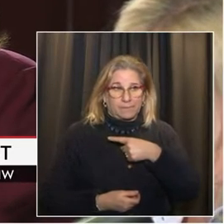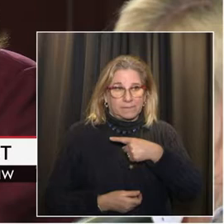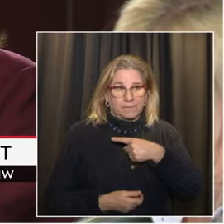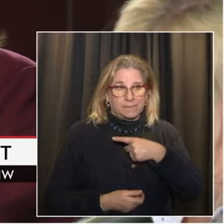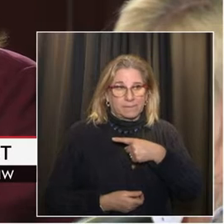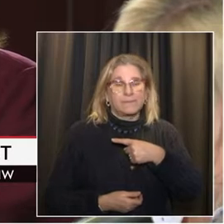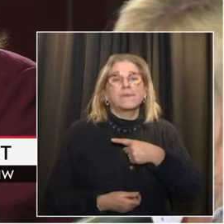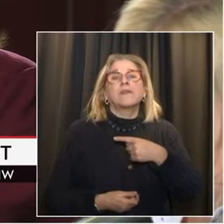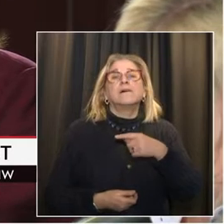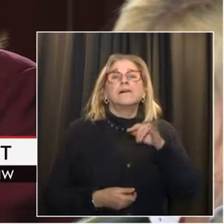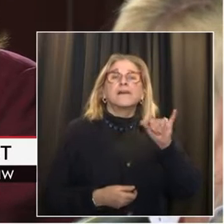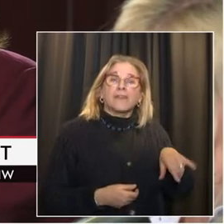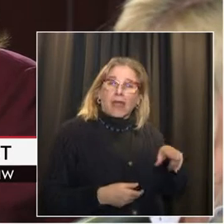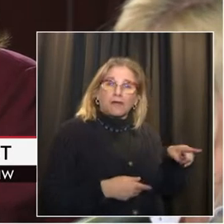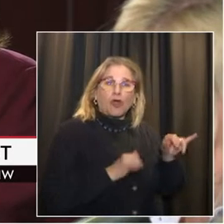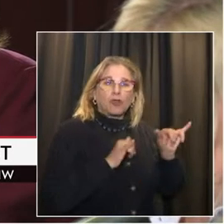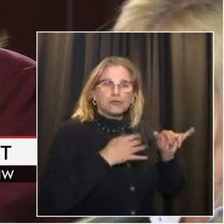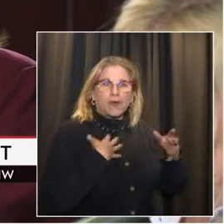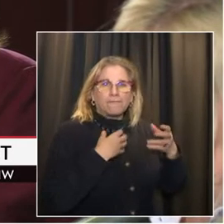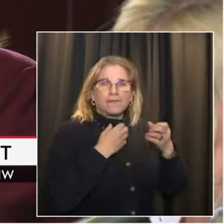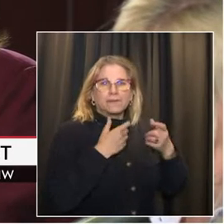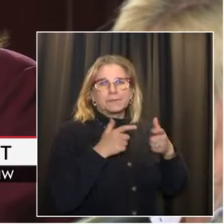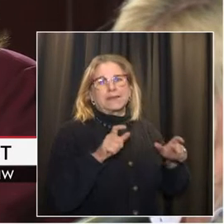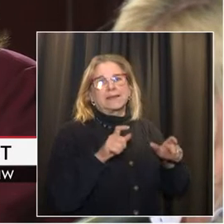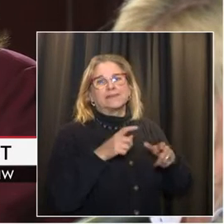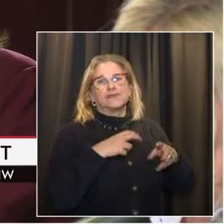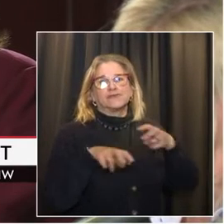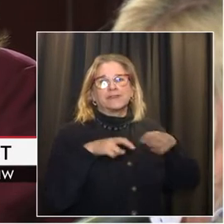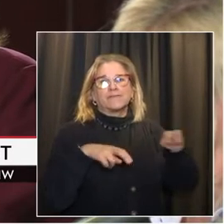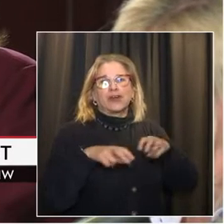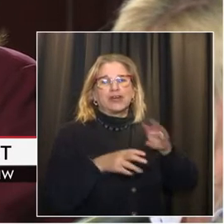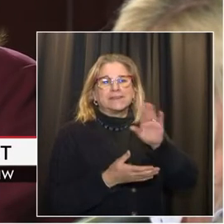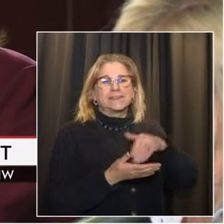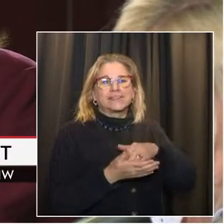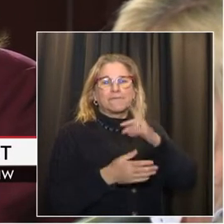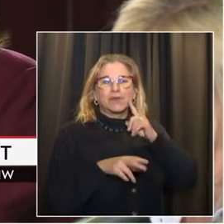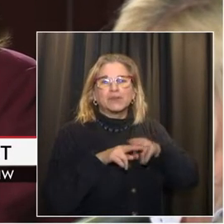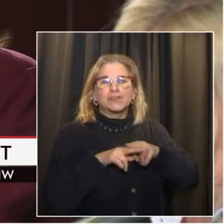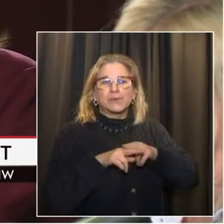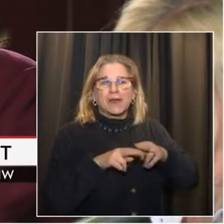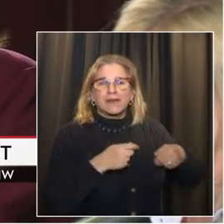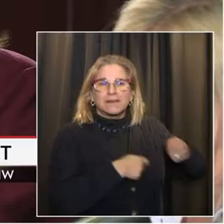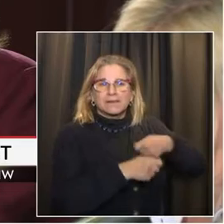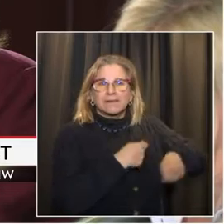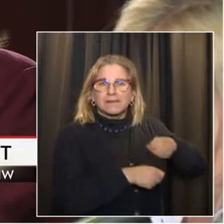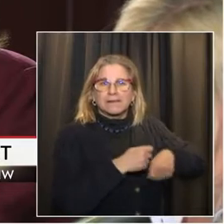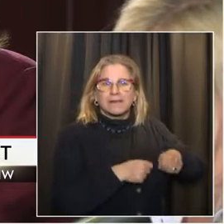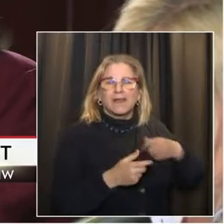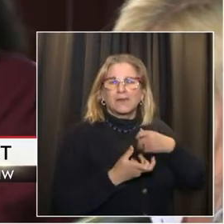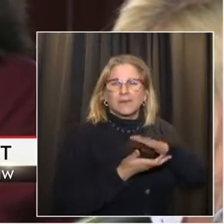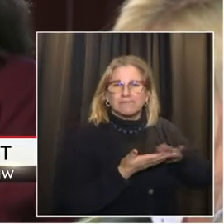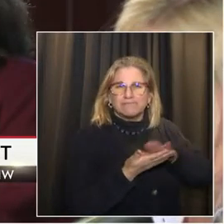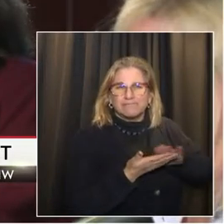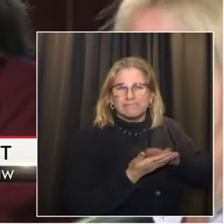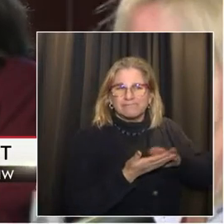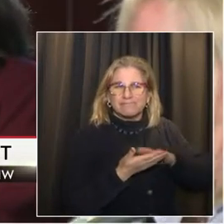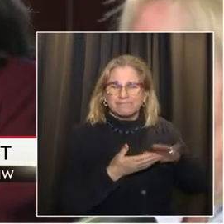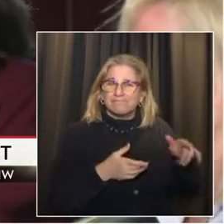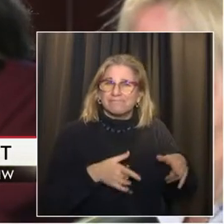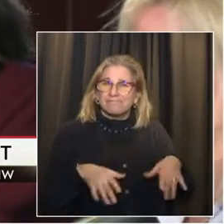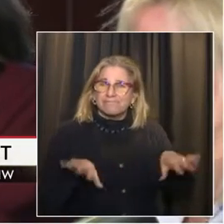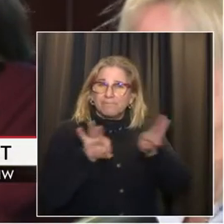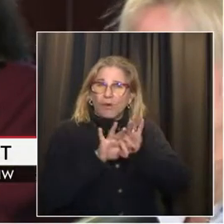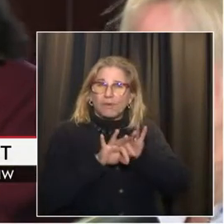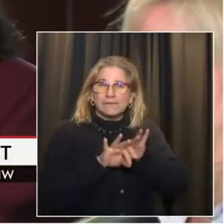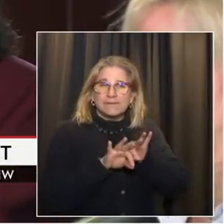and the role that metro plays for the city on an economic development perspective, just critically important. So that's, I think,